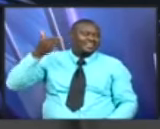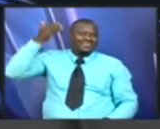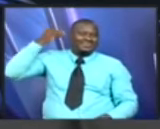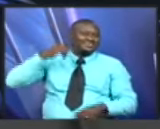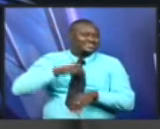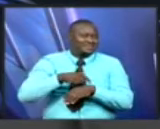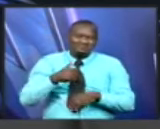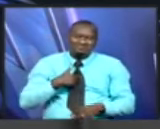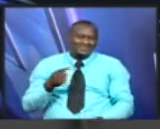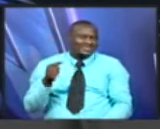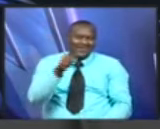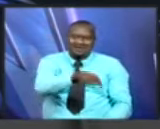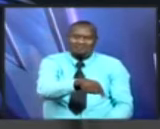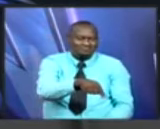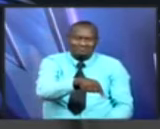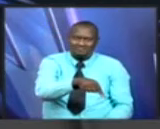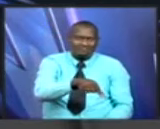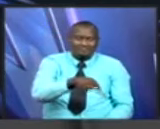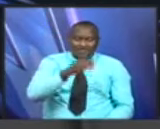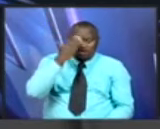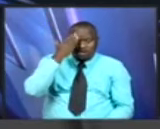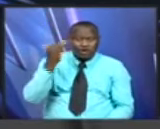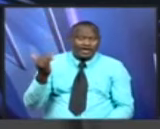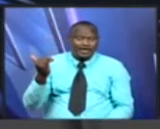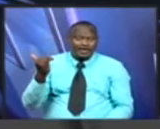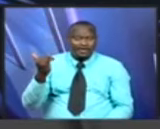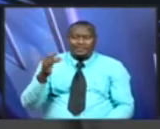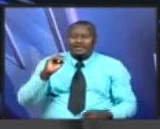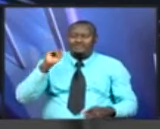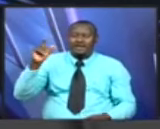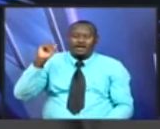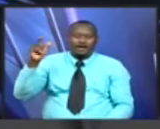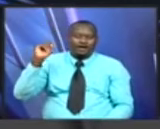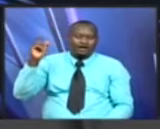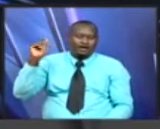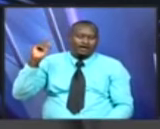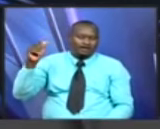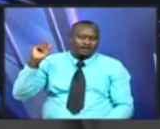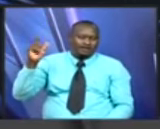The other time I did not come because I was far away.